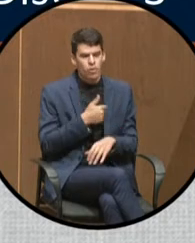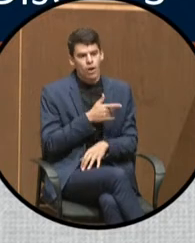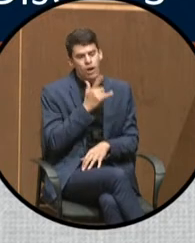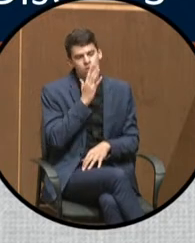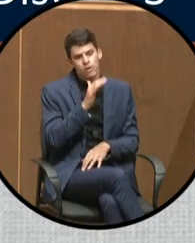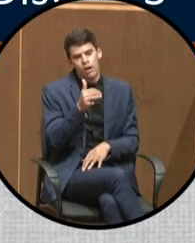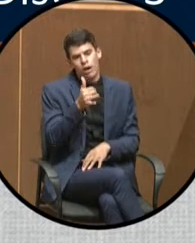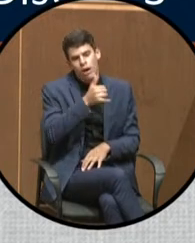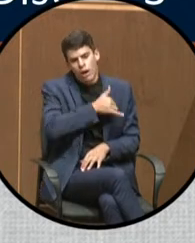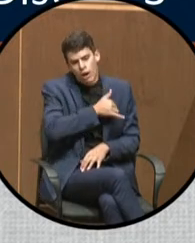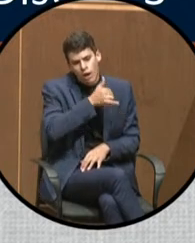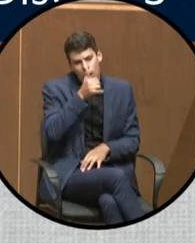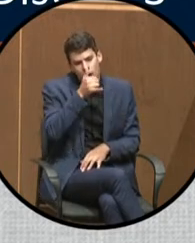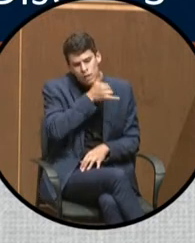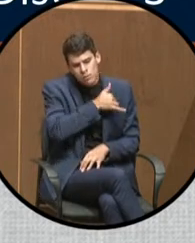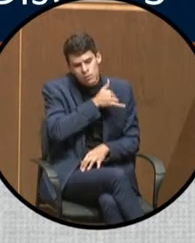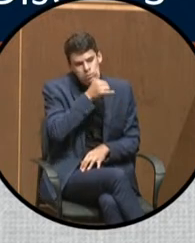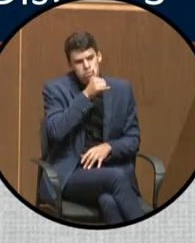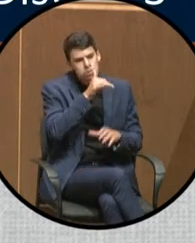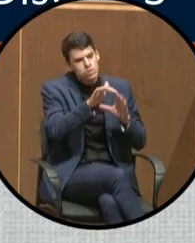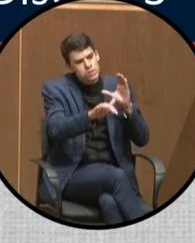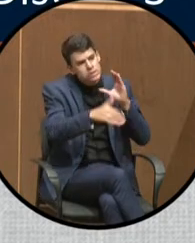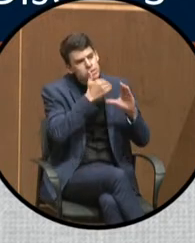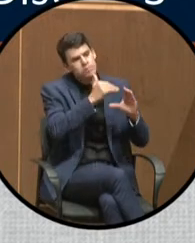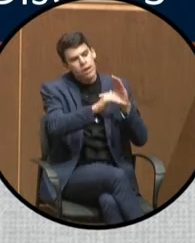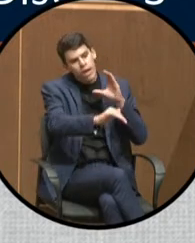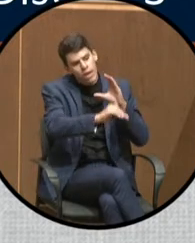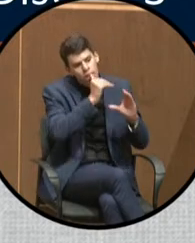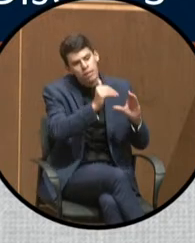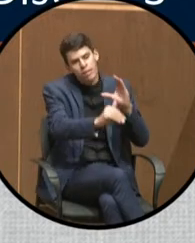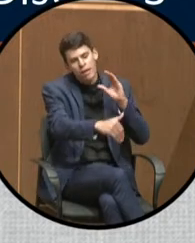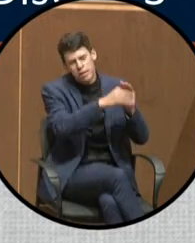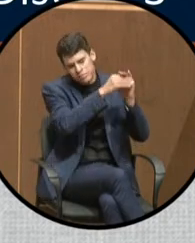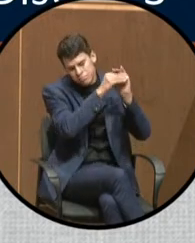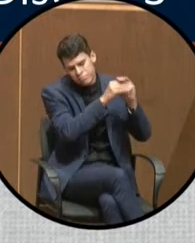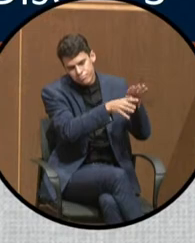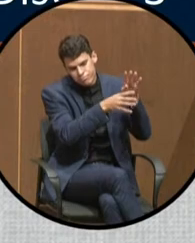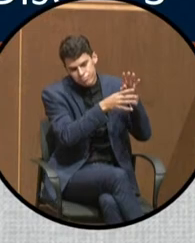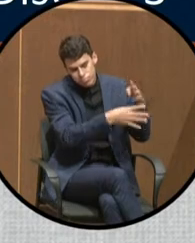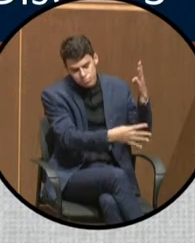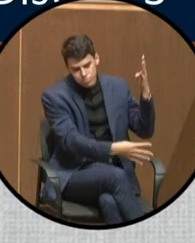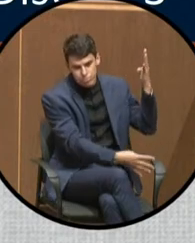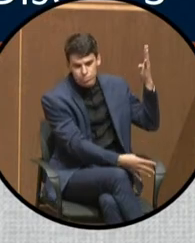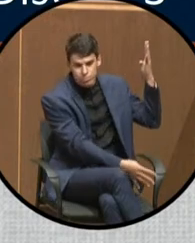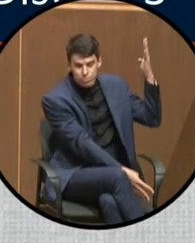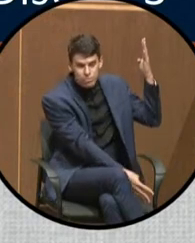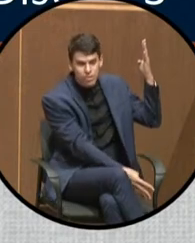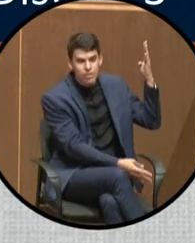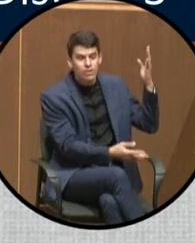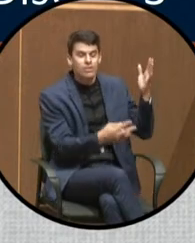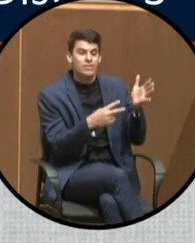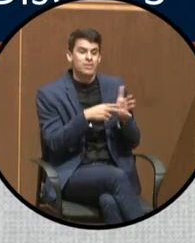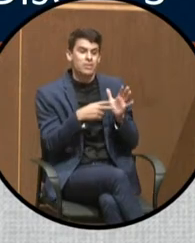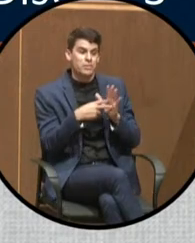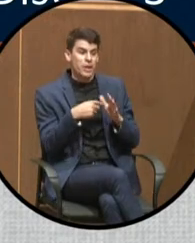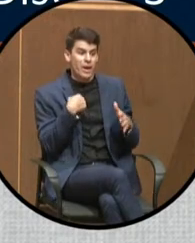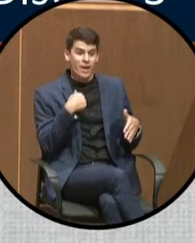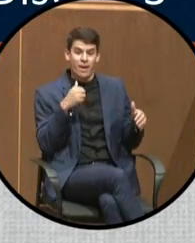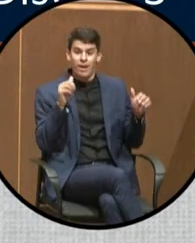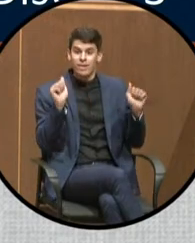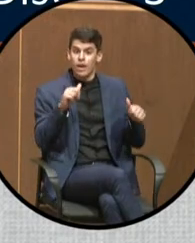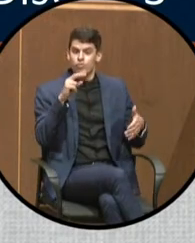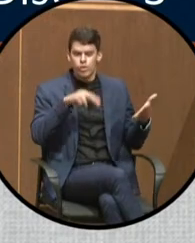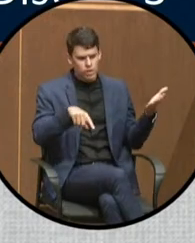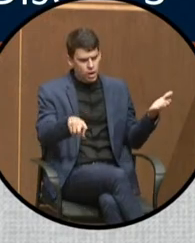and hundreds of emails, and I want to let the public know that because of the volume, we can read all of them, and I